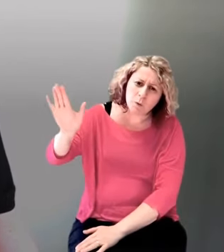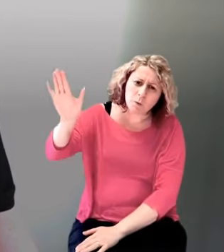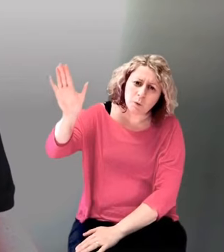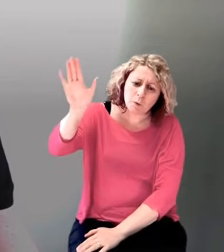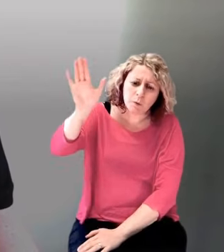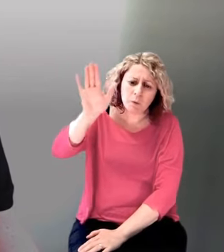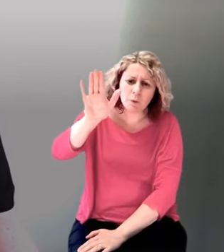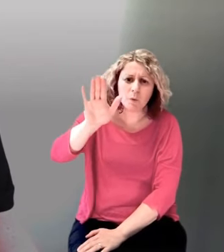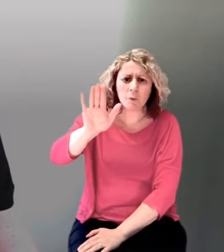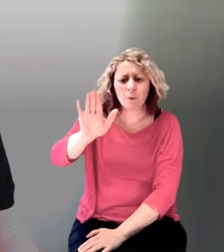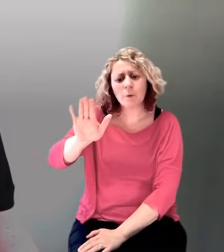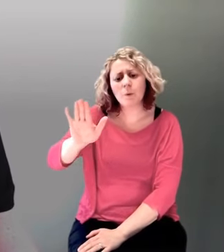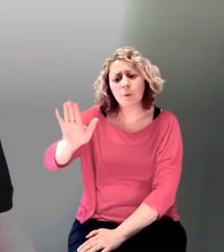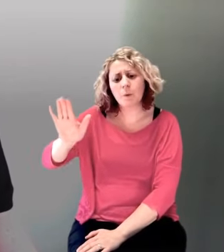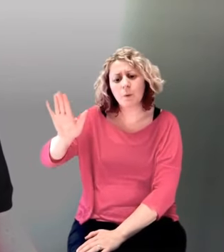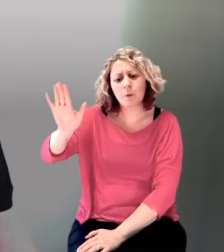oasis,